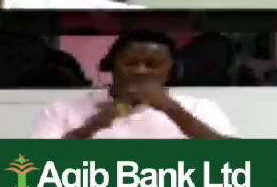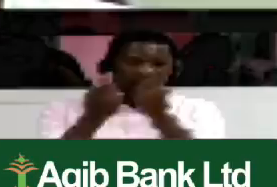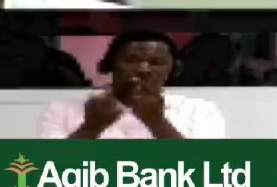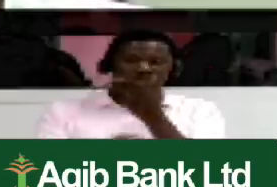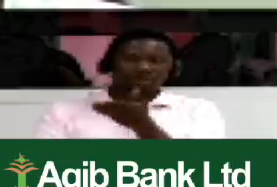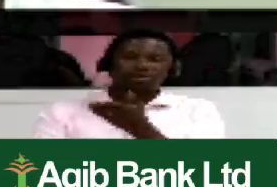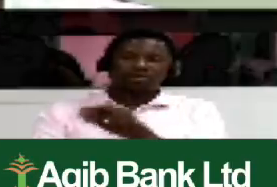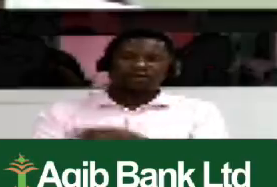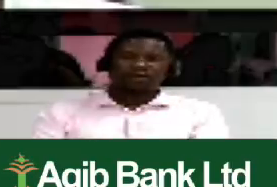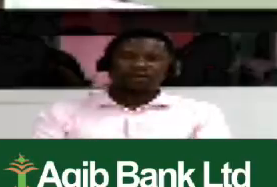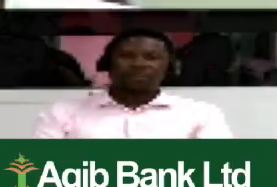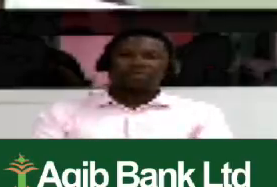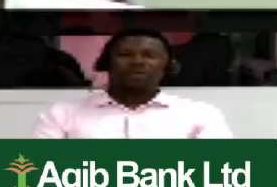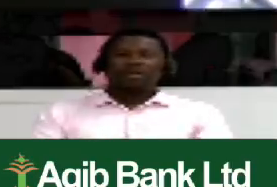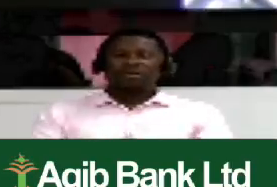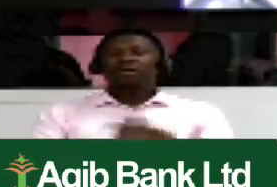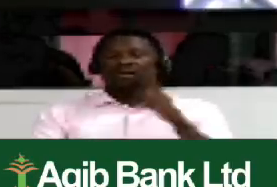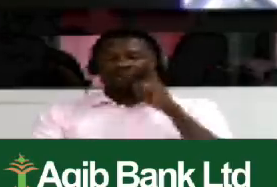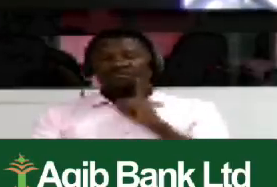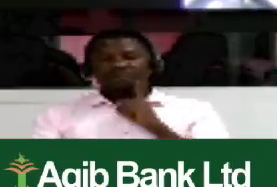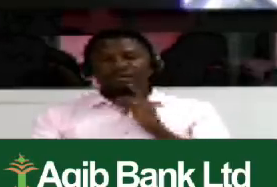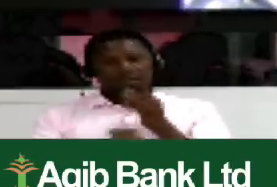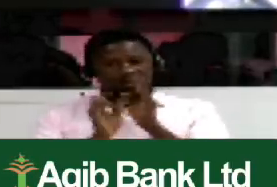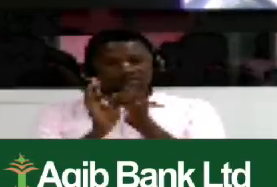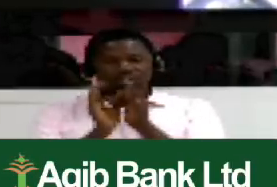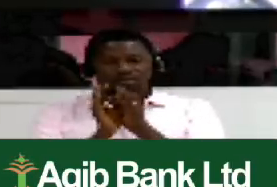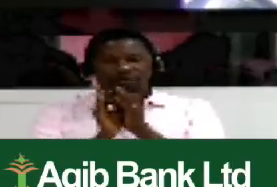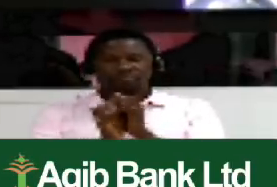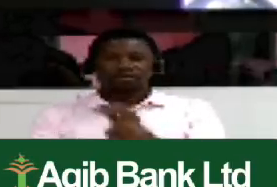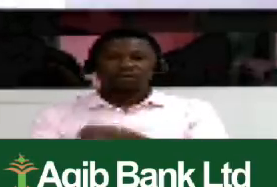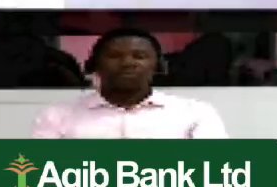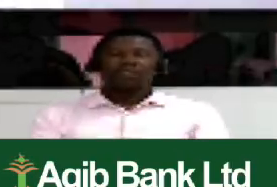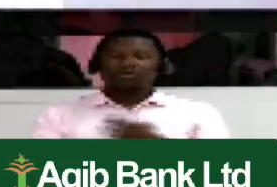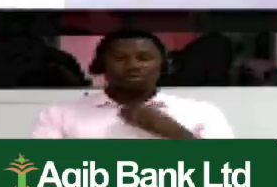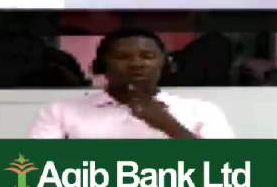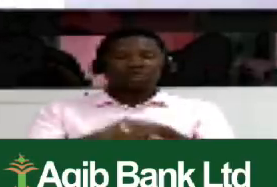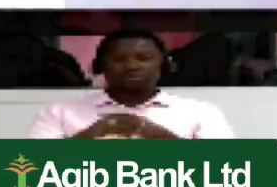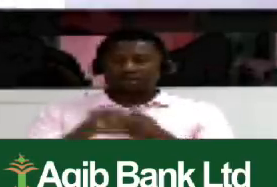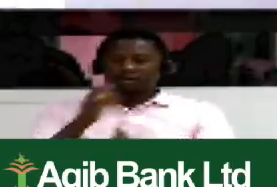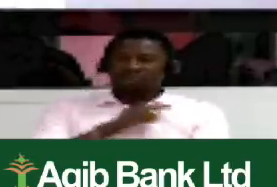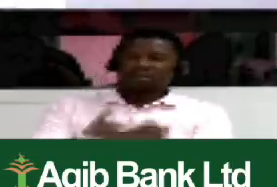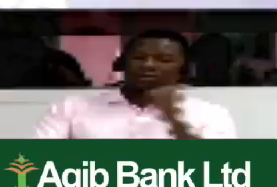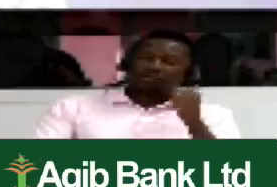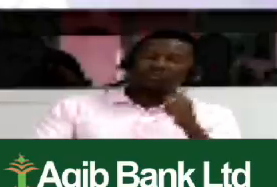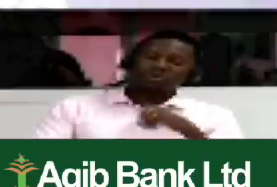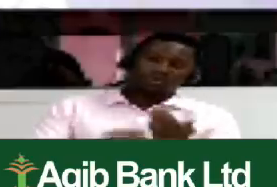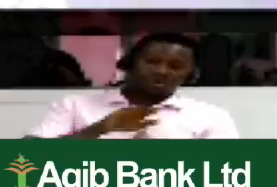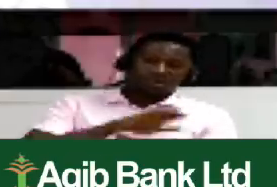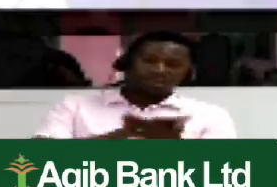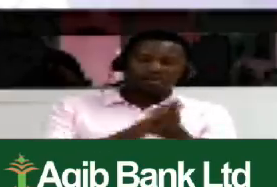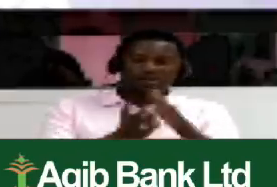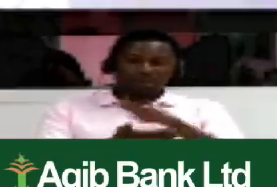belief. Ibrahim's father. Yeah, exactly. Mr. Ayobari. That was the time he returned to the market.